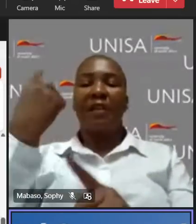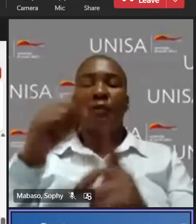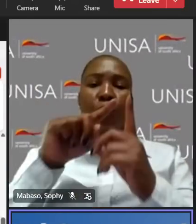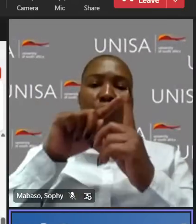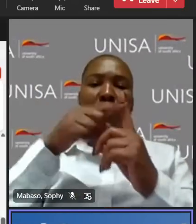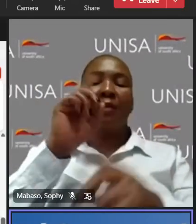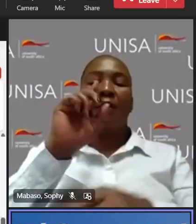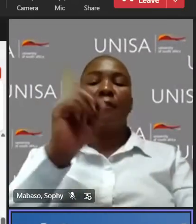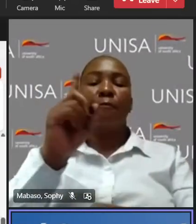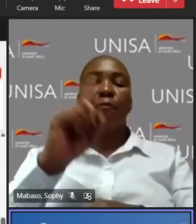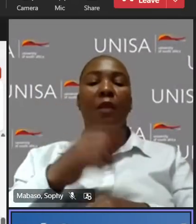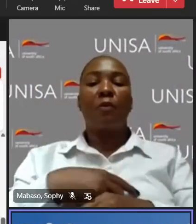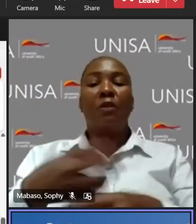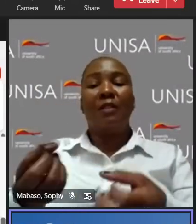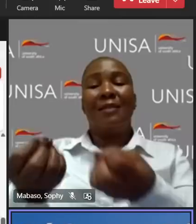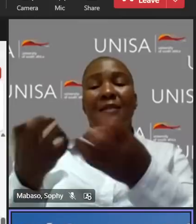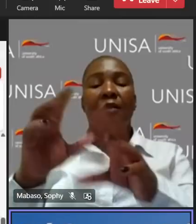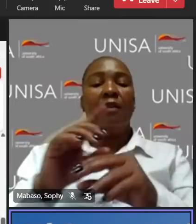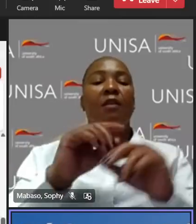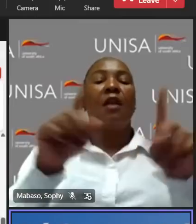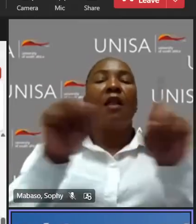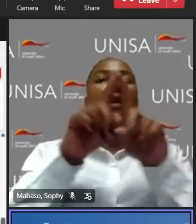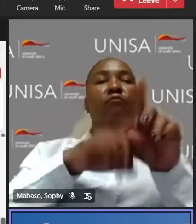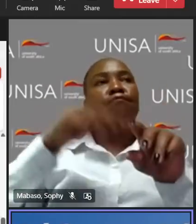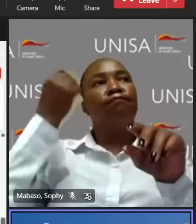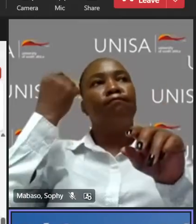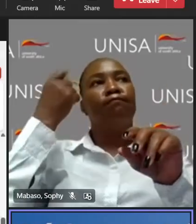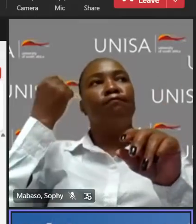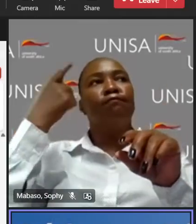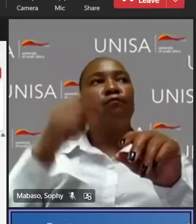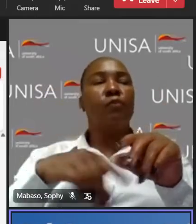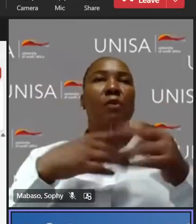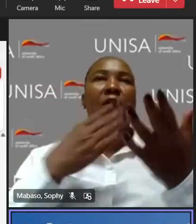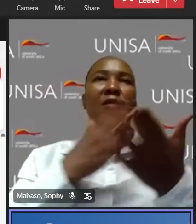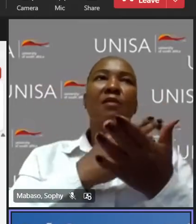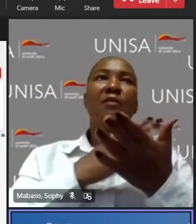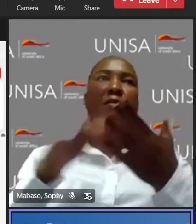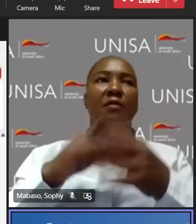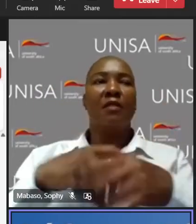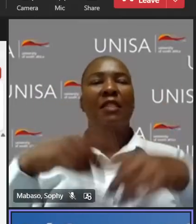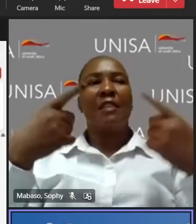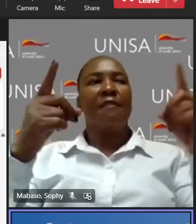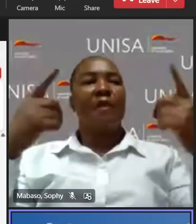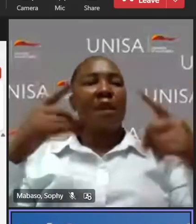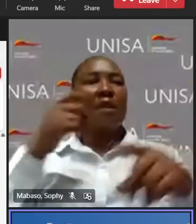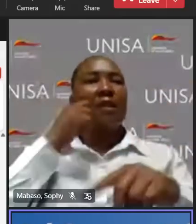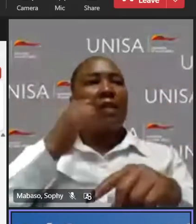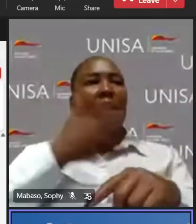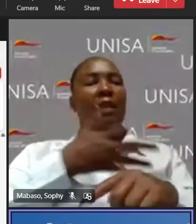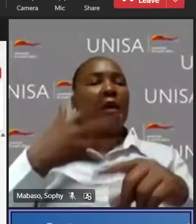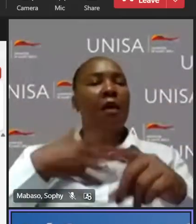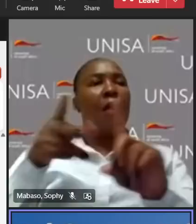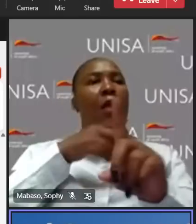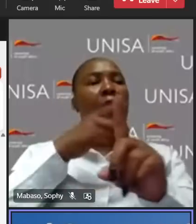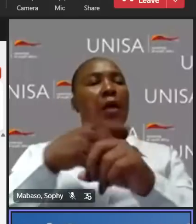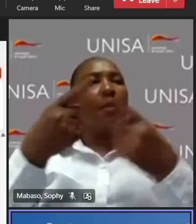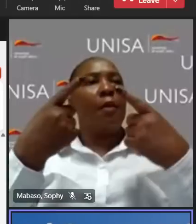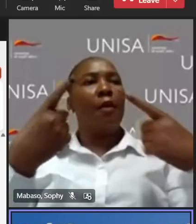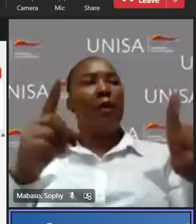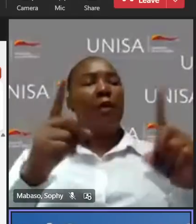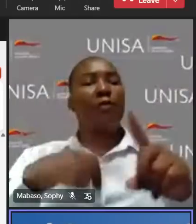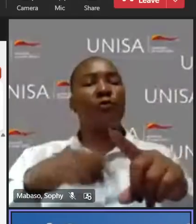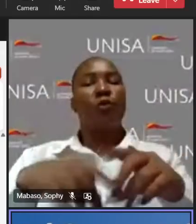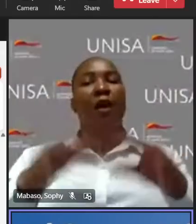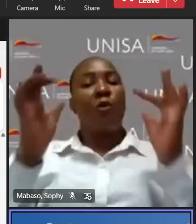want to leave you is that you understand that there's different forms of gender-based violence, and that you can